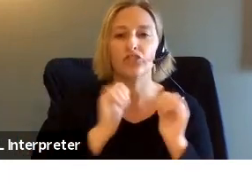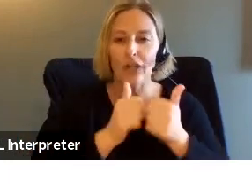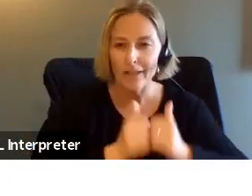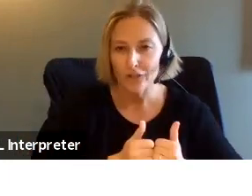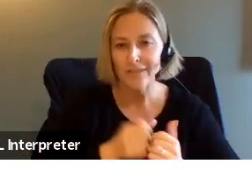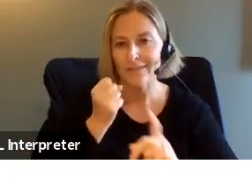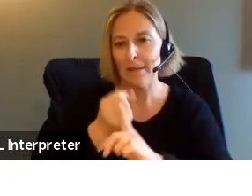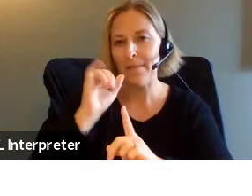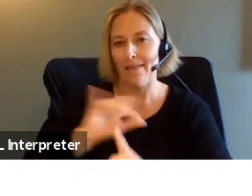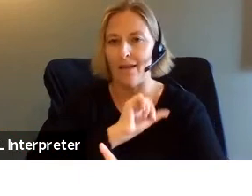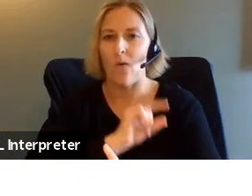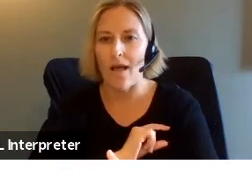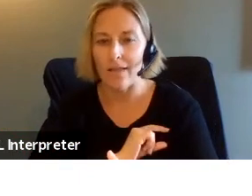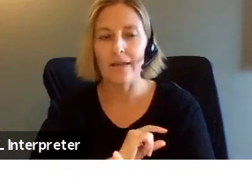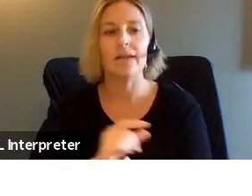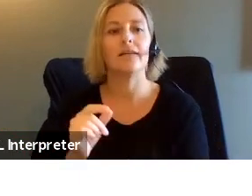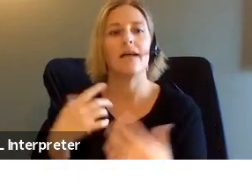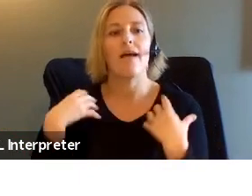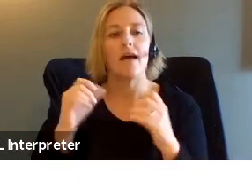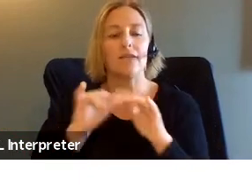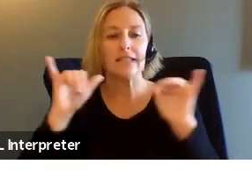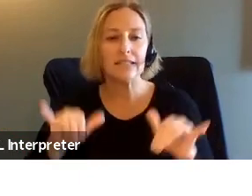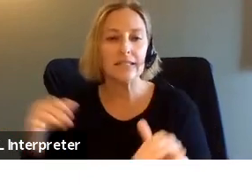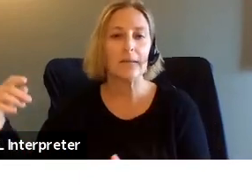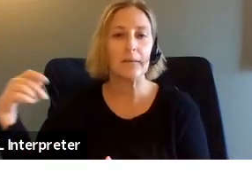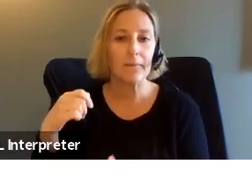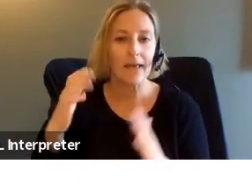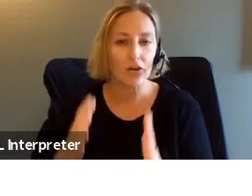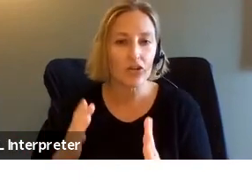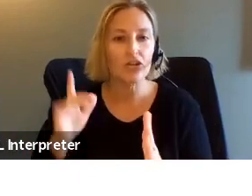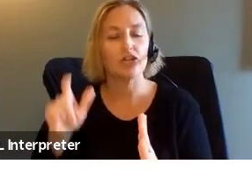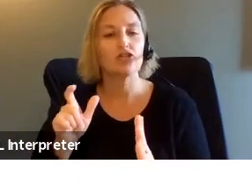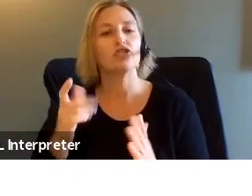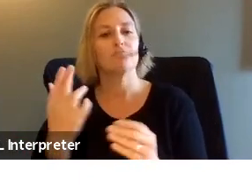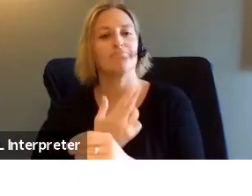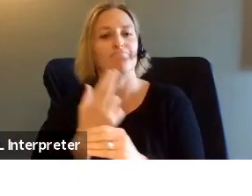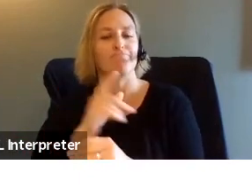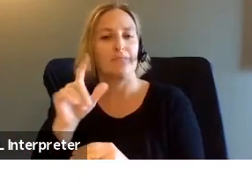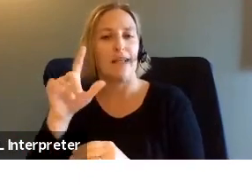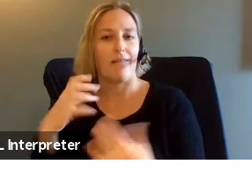payers should operationalize telehealth best practices and engage patients and